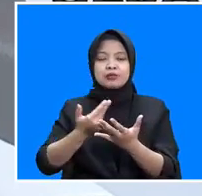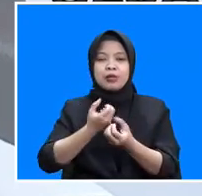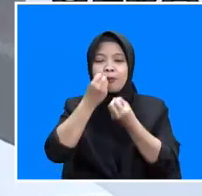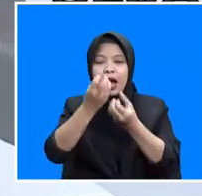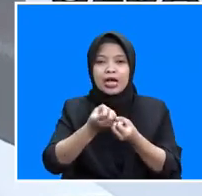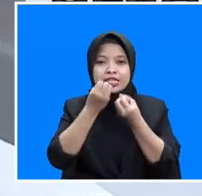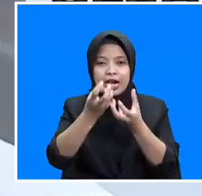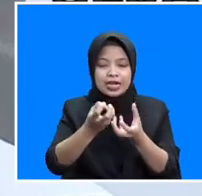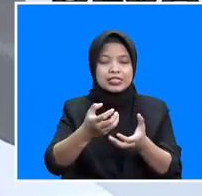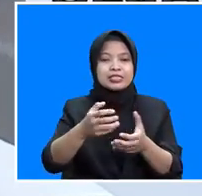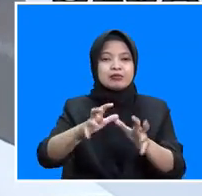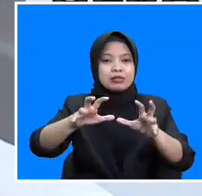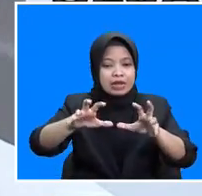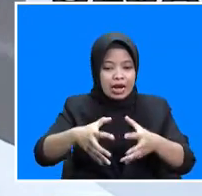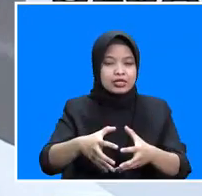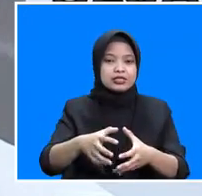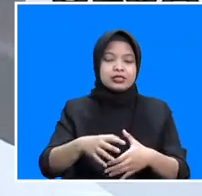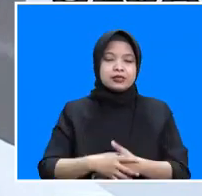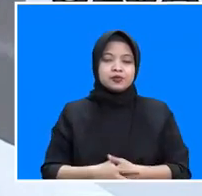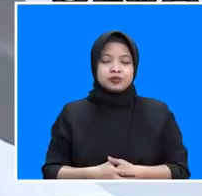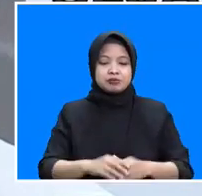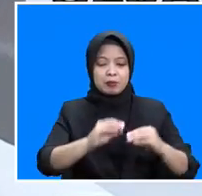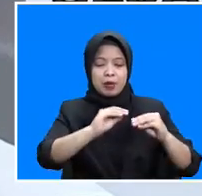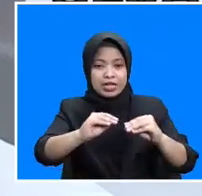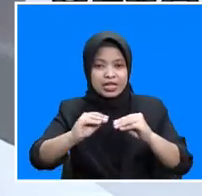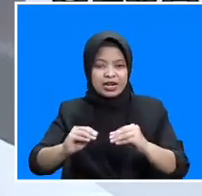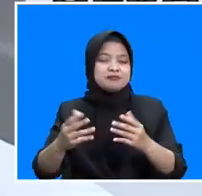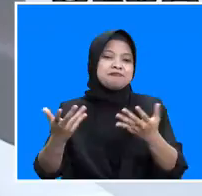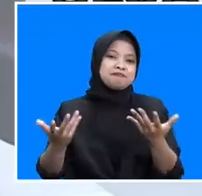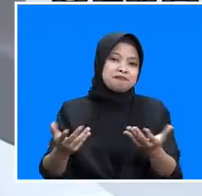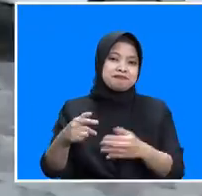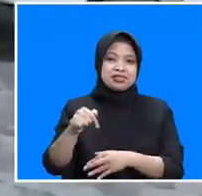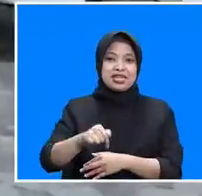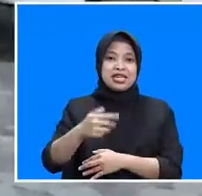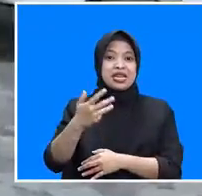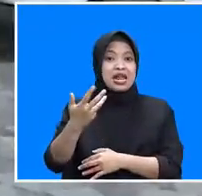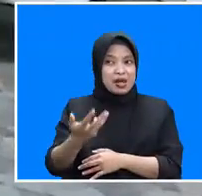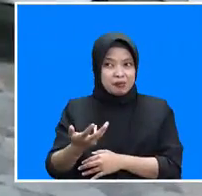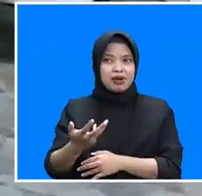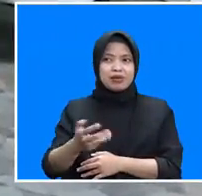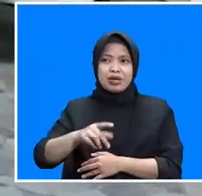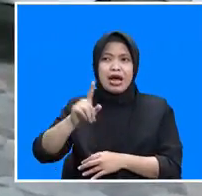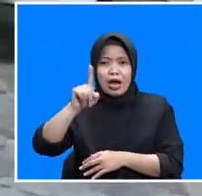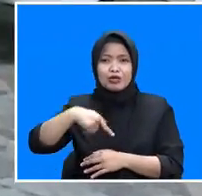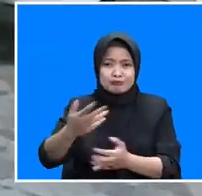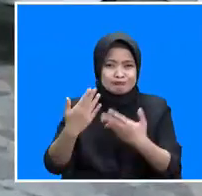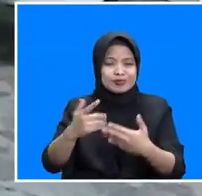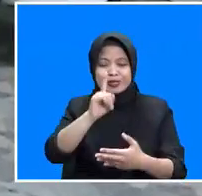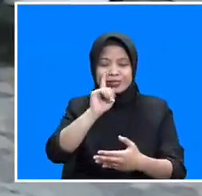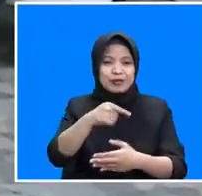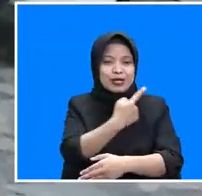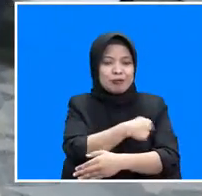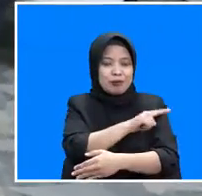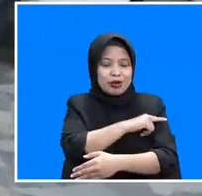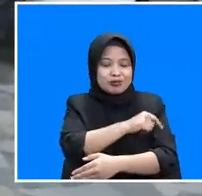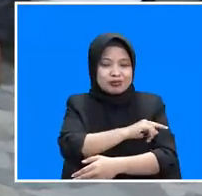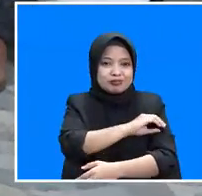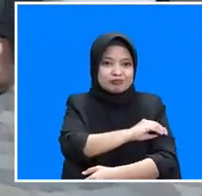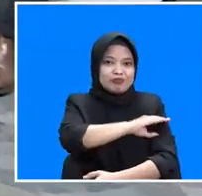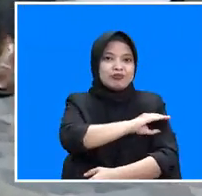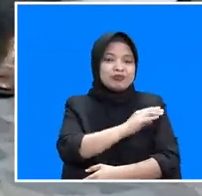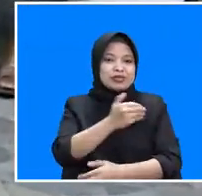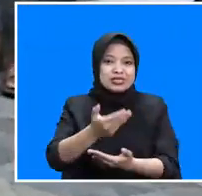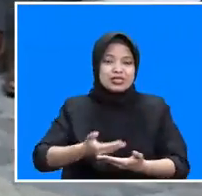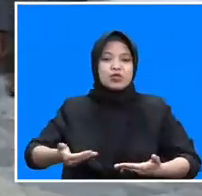that, you know, we need to really ramp up and expedite our skills, everyone in those in digital learning.